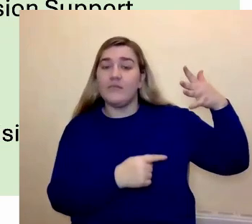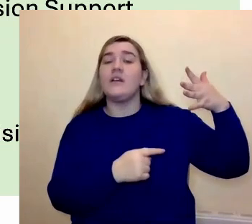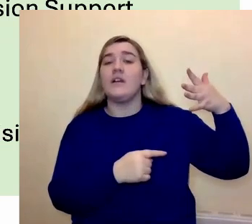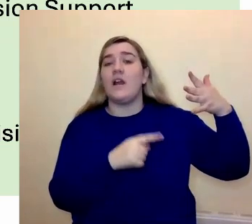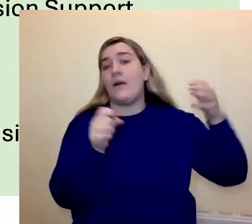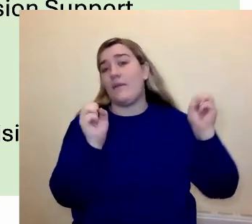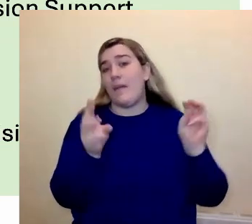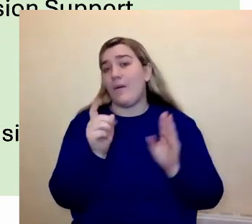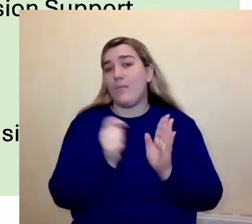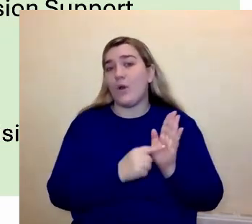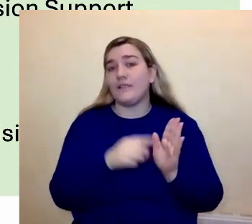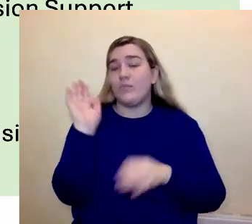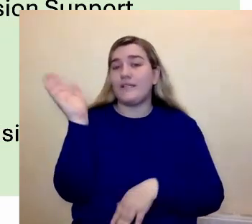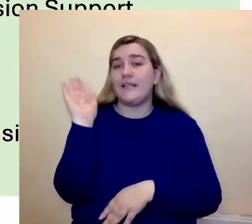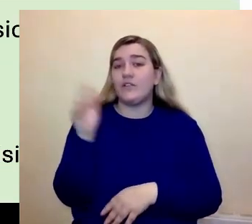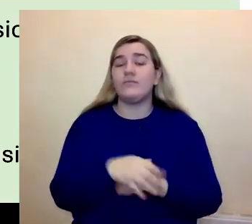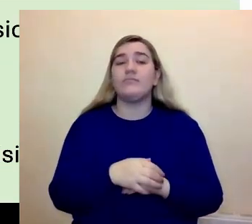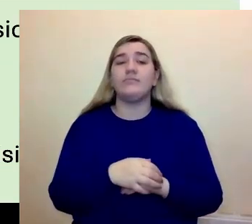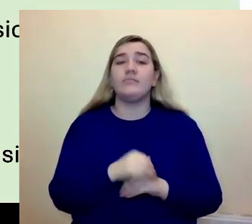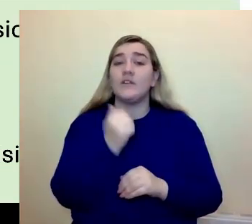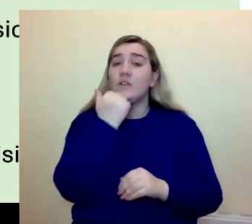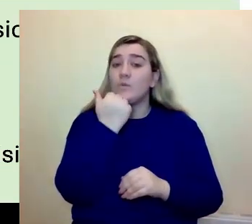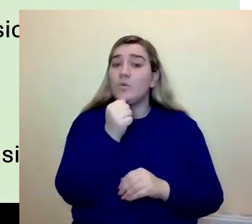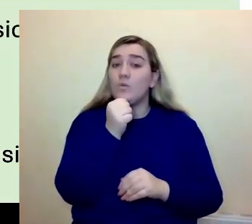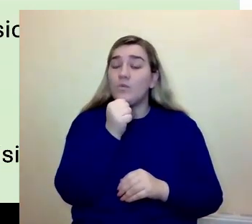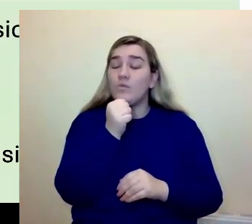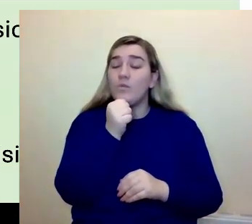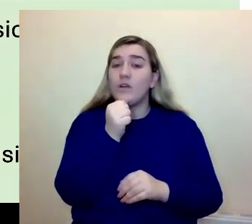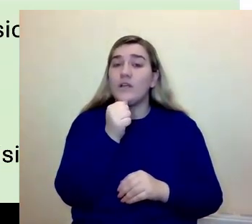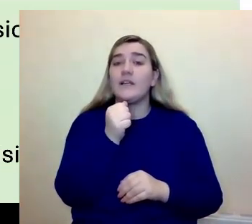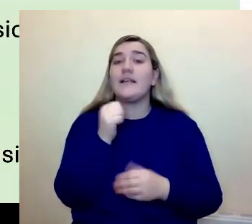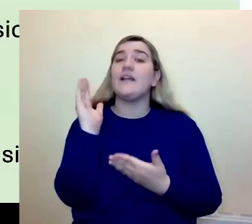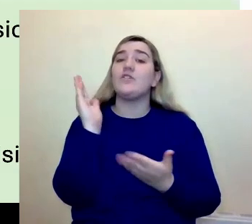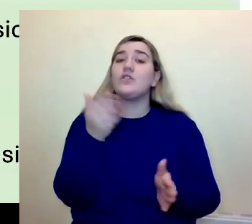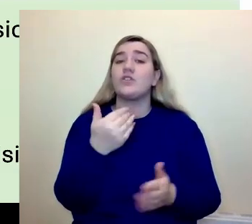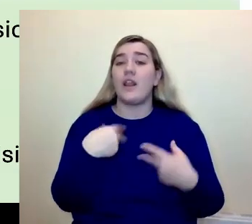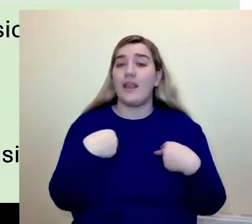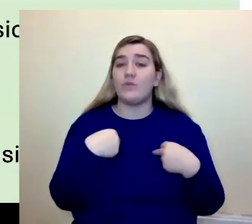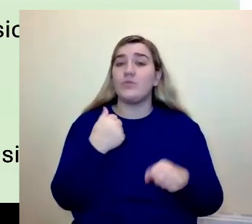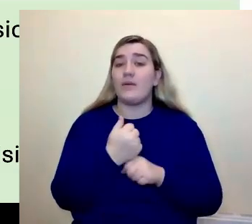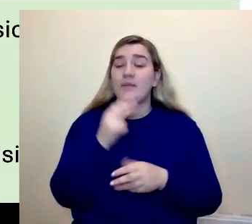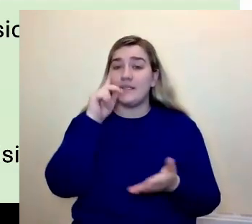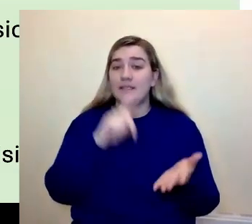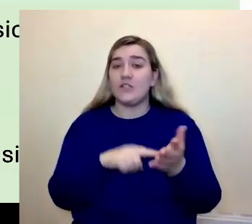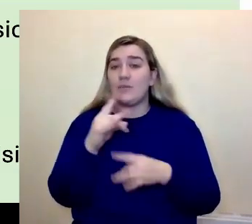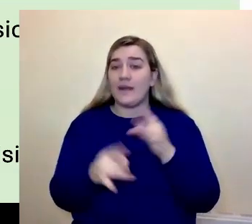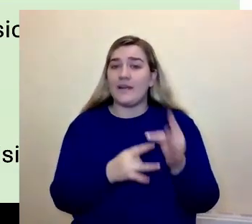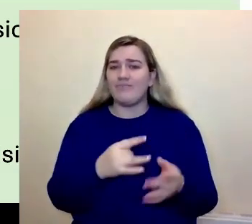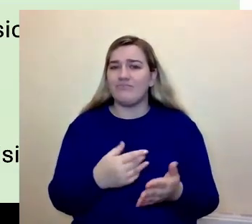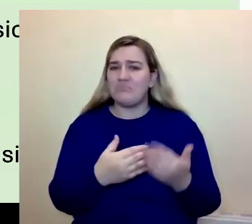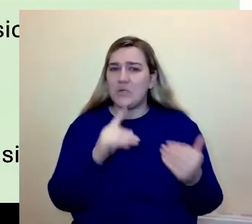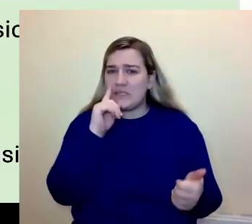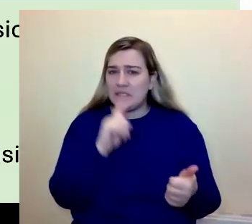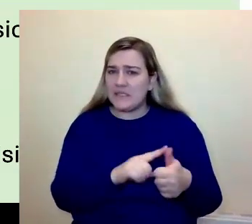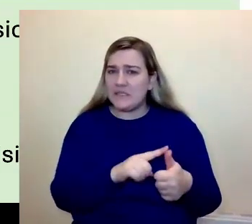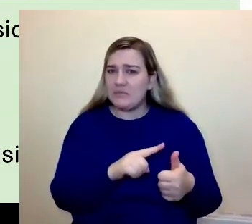presentations. Number one is looking at the introduction of language around decision making. What is a decision? What is